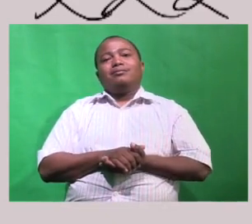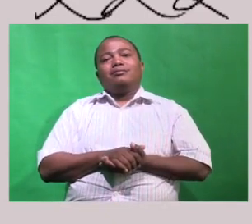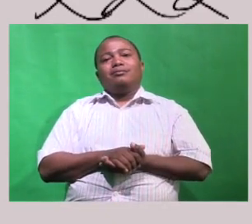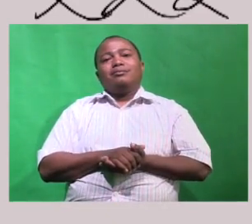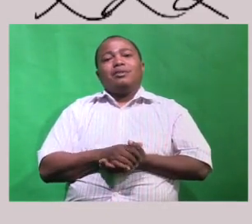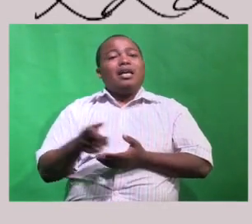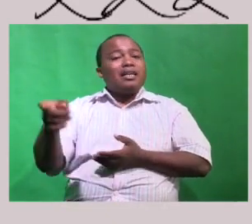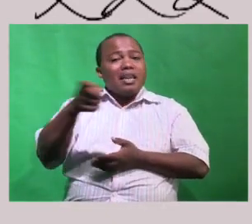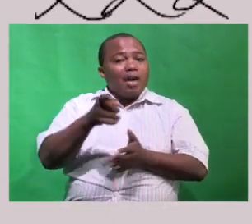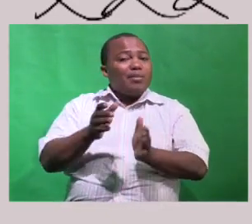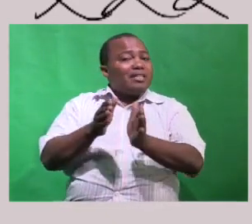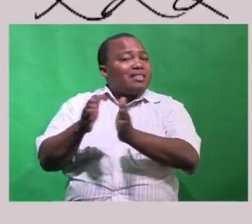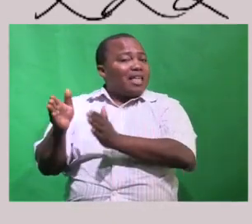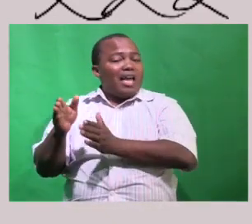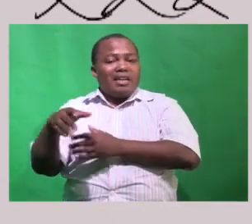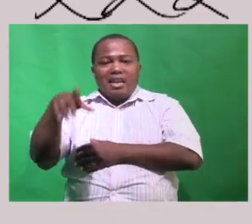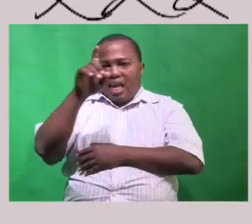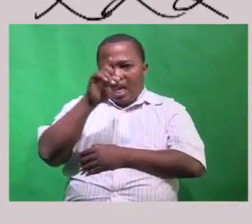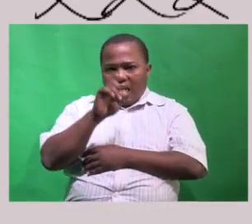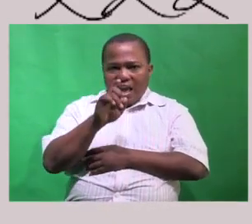debit side X,